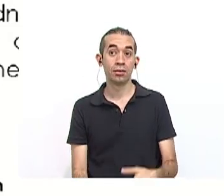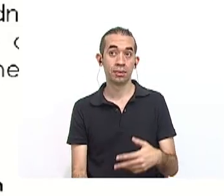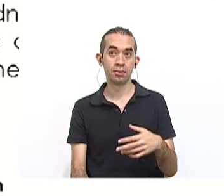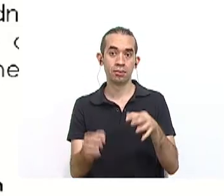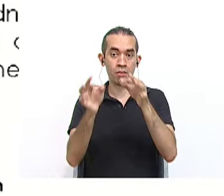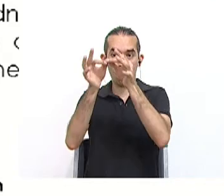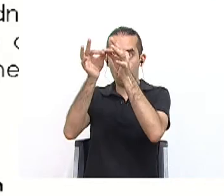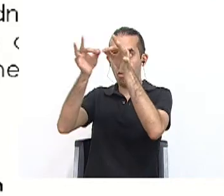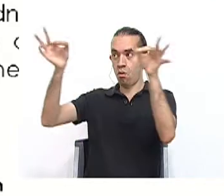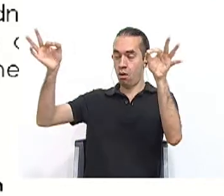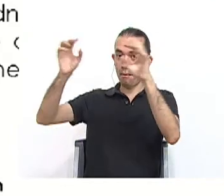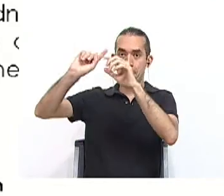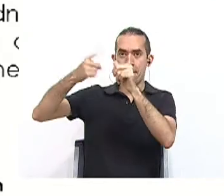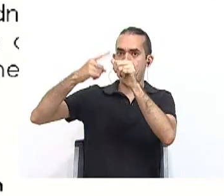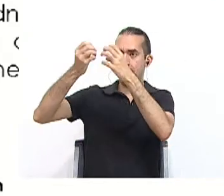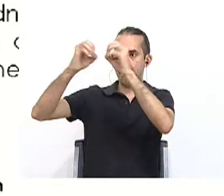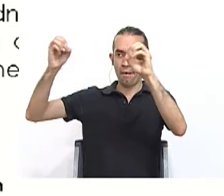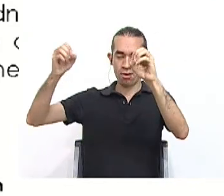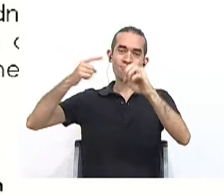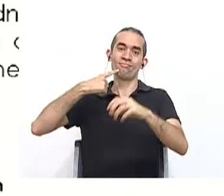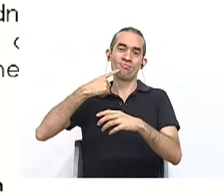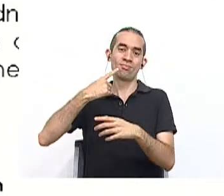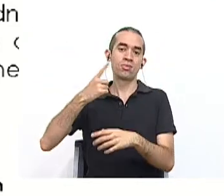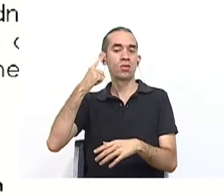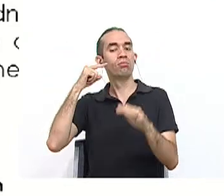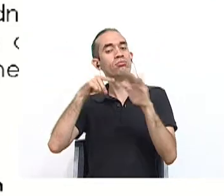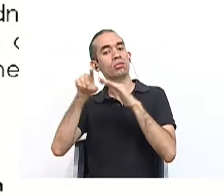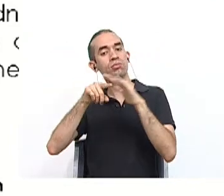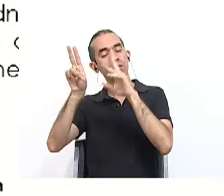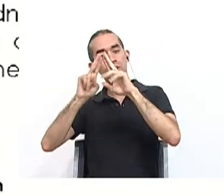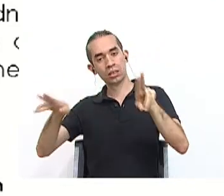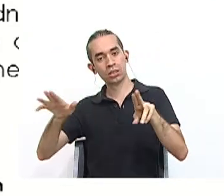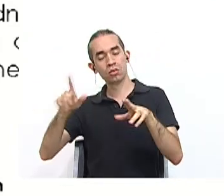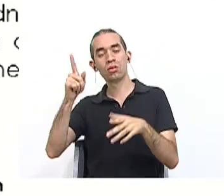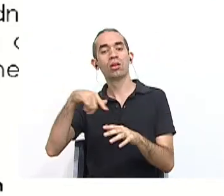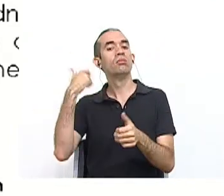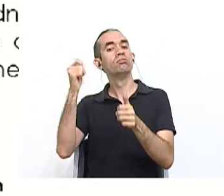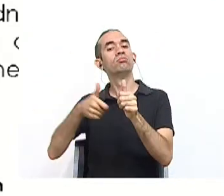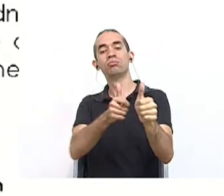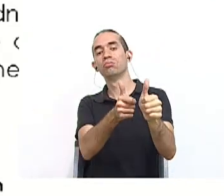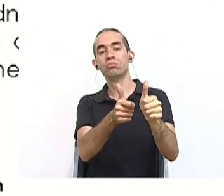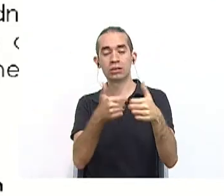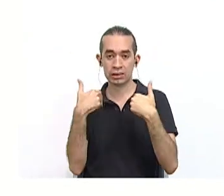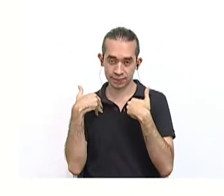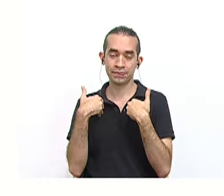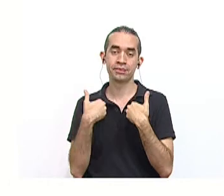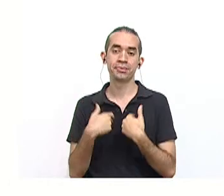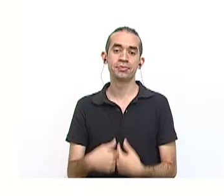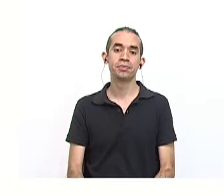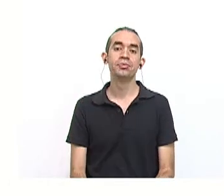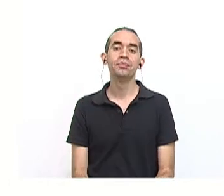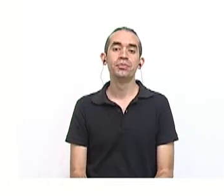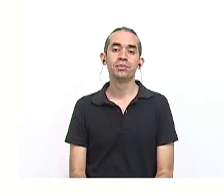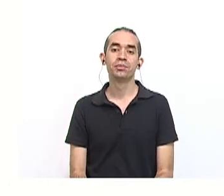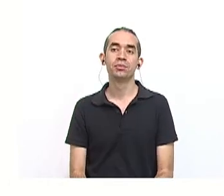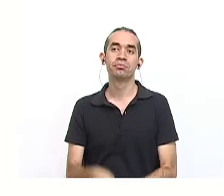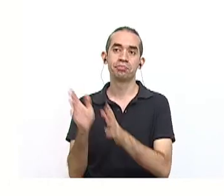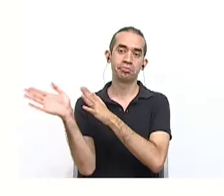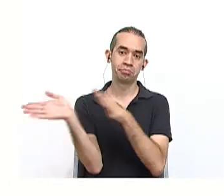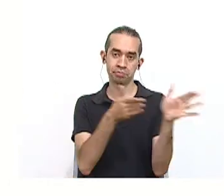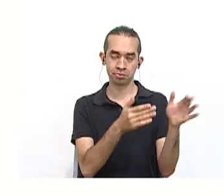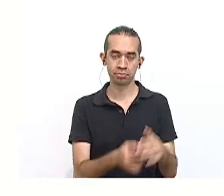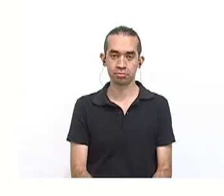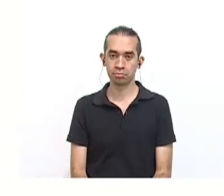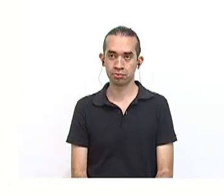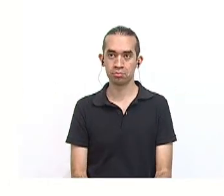paragraph, every time you go online, you leave a trail. There is the answer. Now let's look at the next question that I have. This is